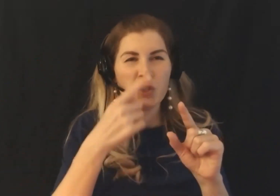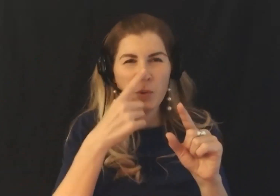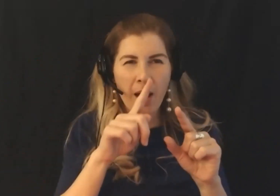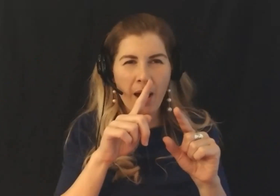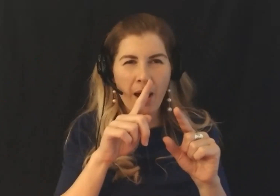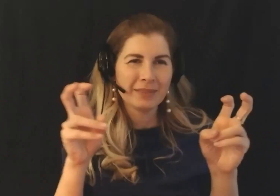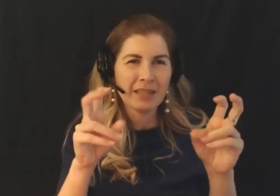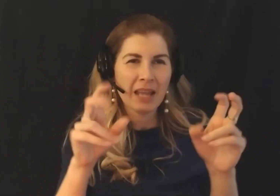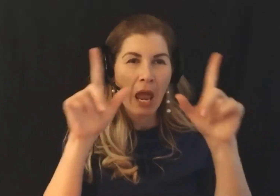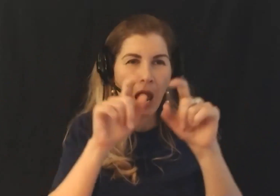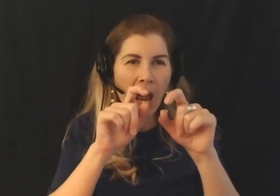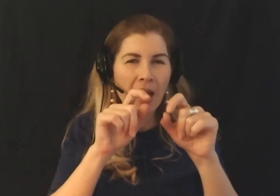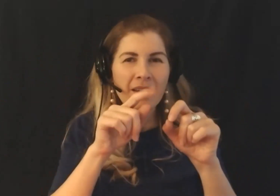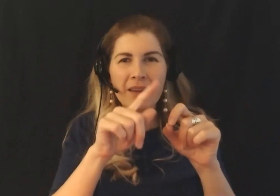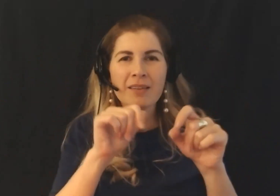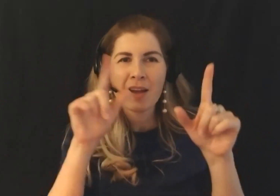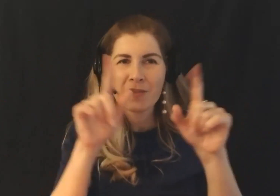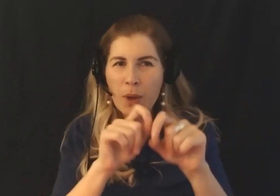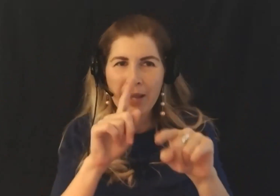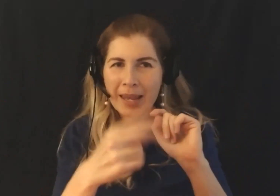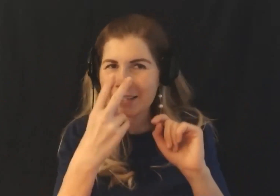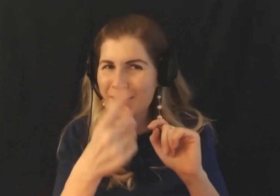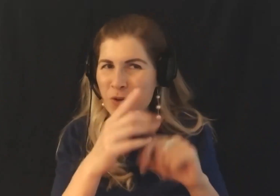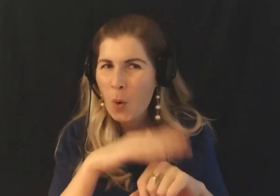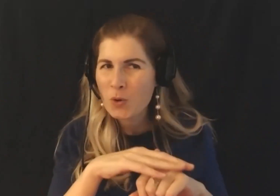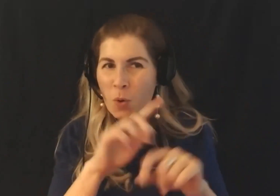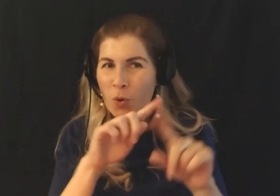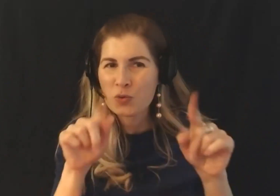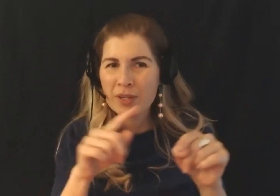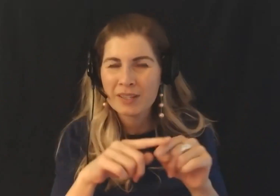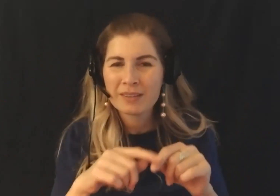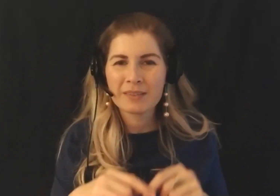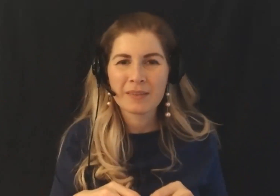right now from view so I can't see you on your screen.